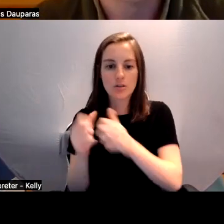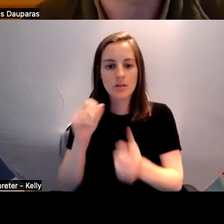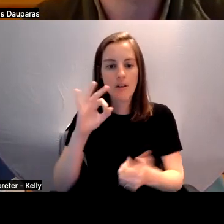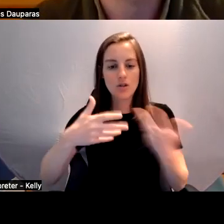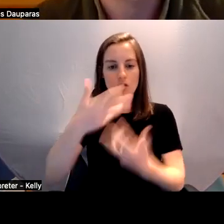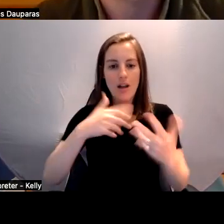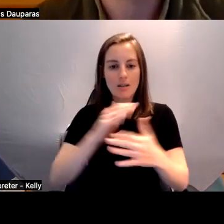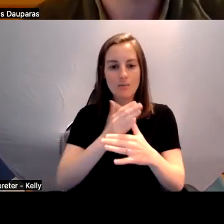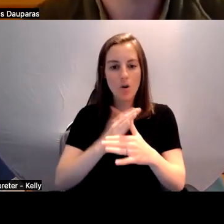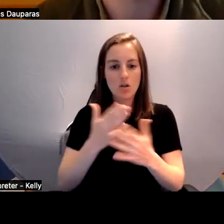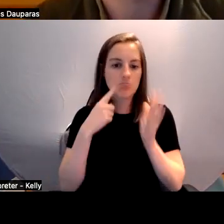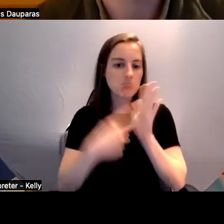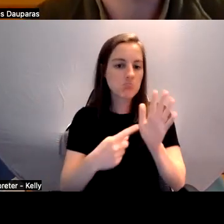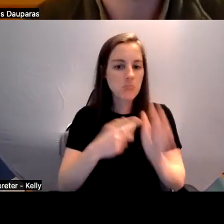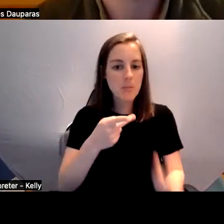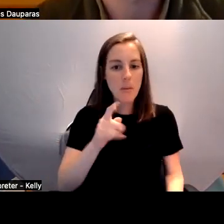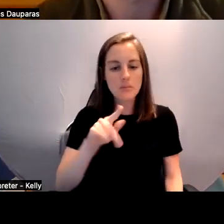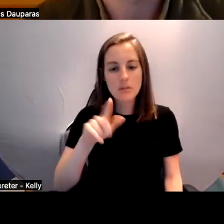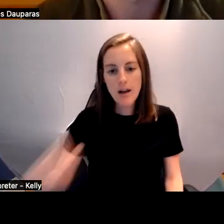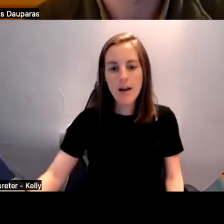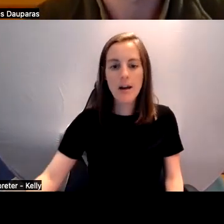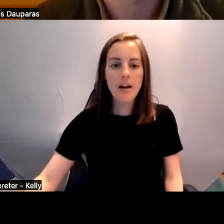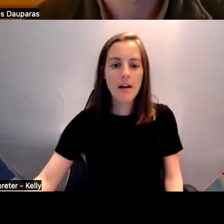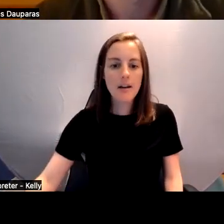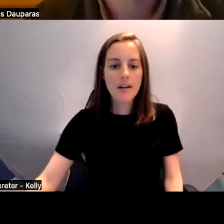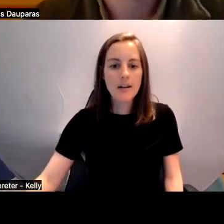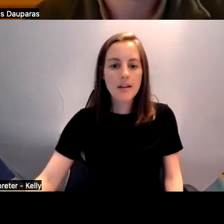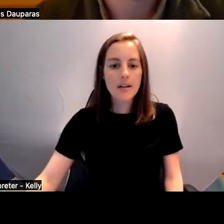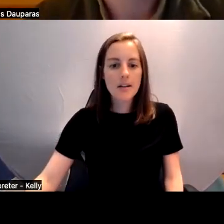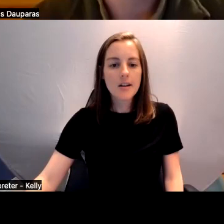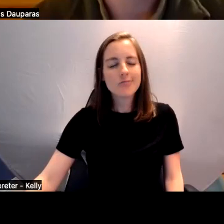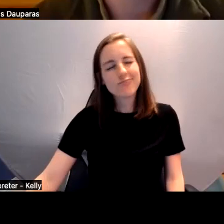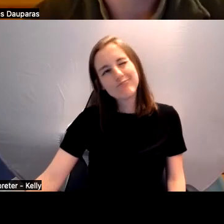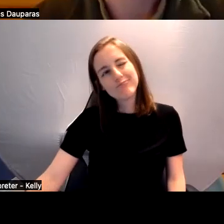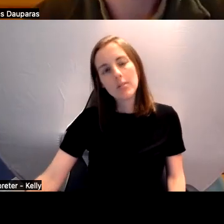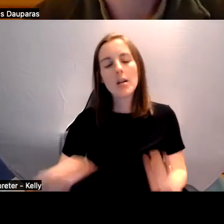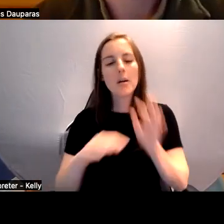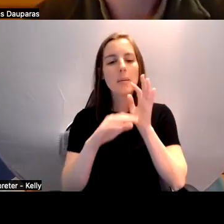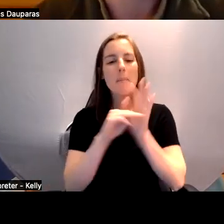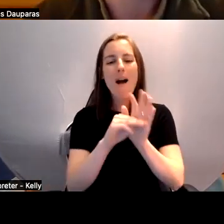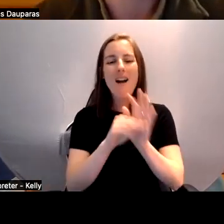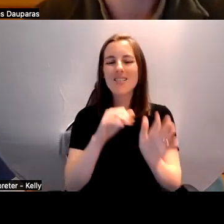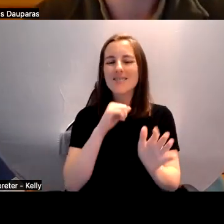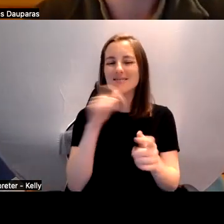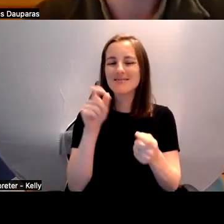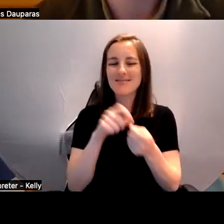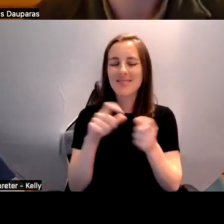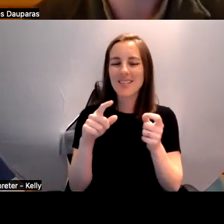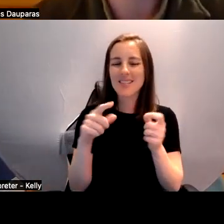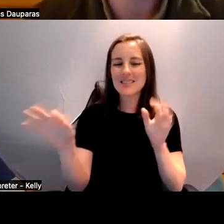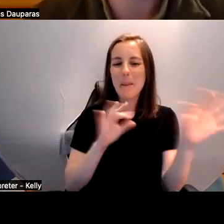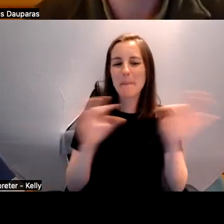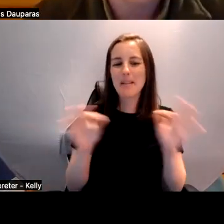level, temperature? How precise does that backbone have to be? So the model is not, I guess, sampling conformations, it's